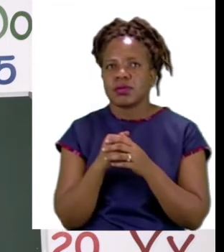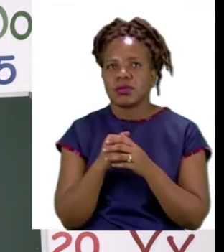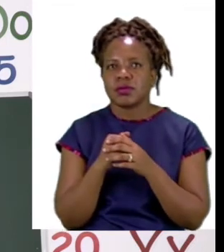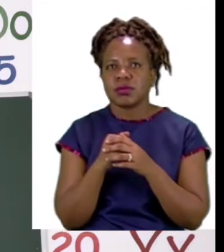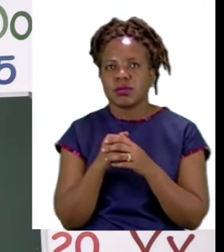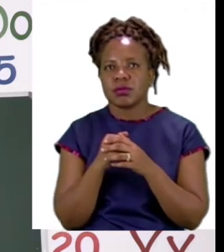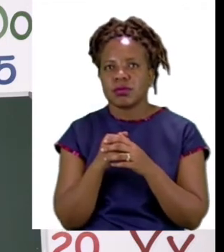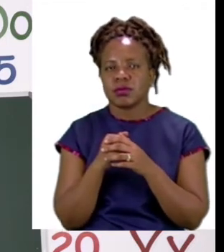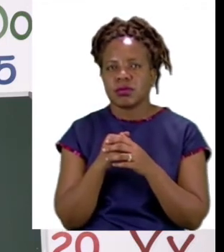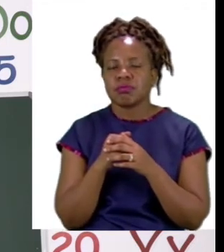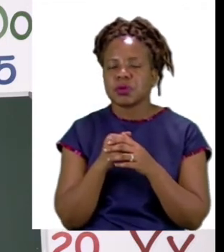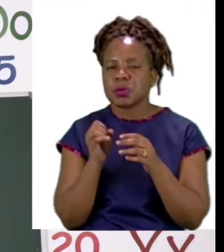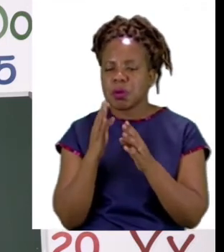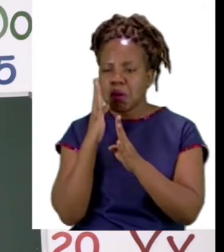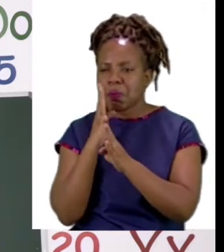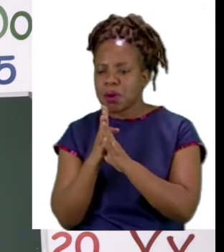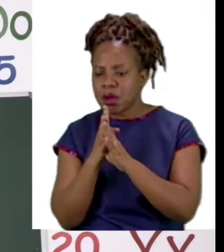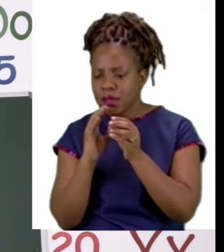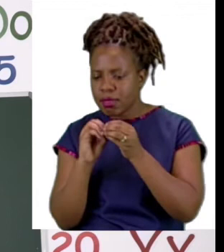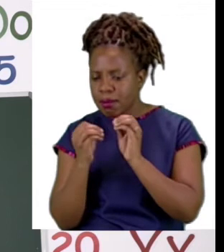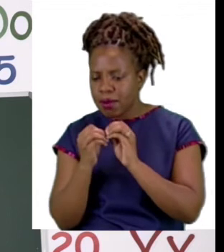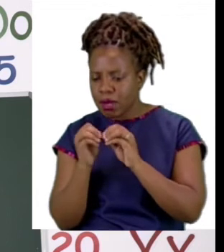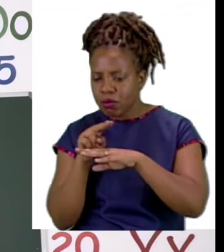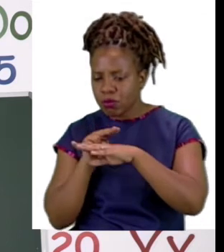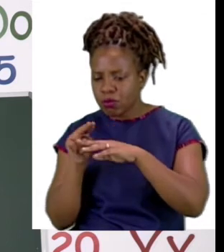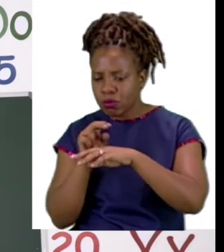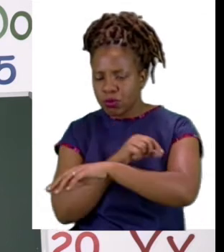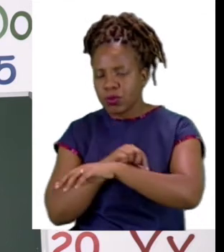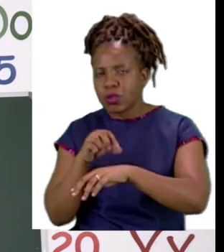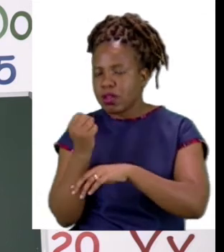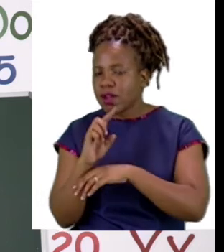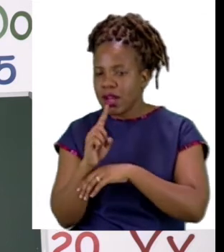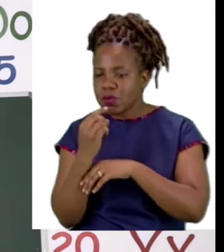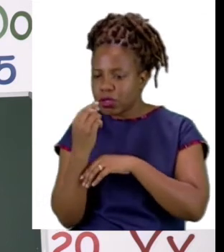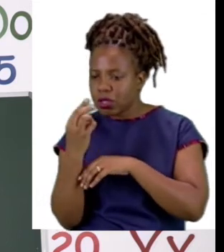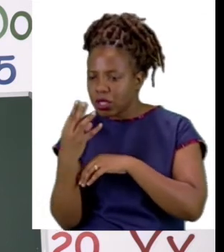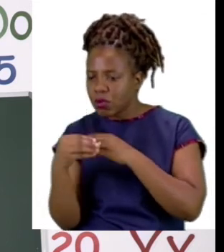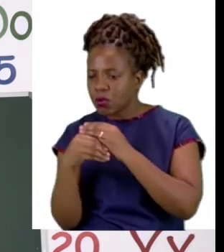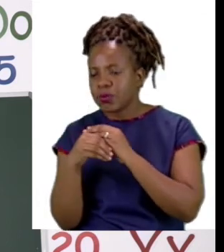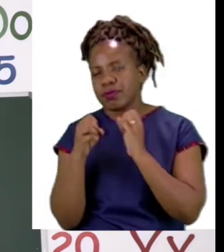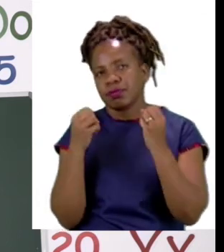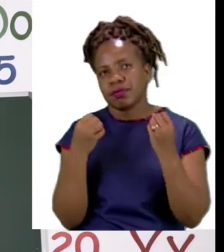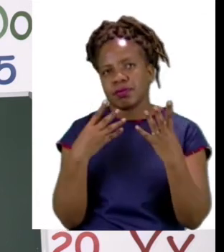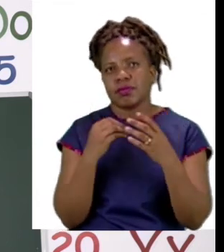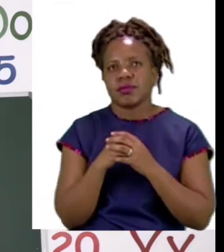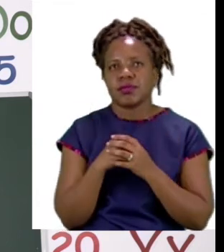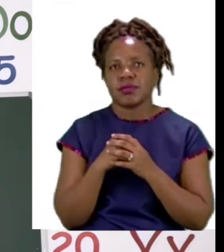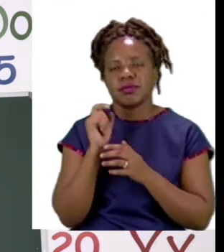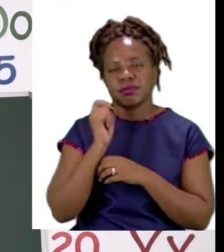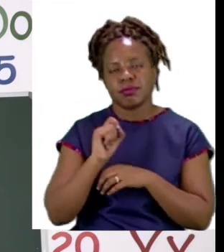ruler, that's okay. You can count using your fingers. And then you write your